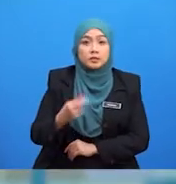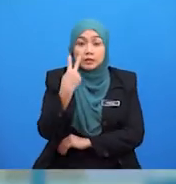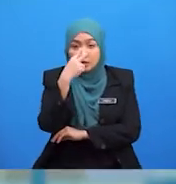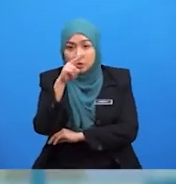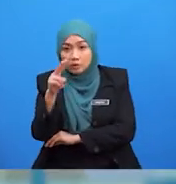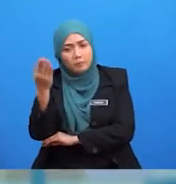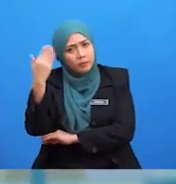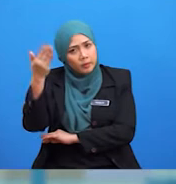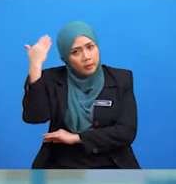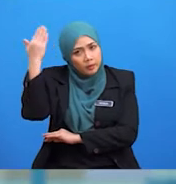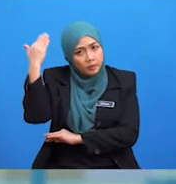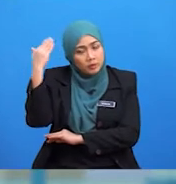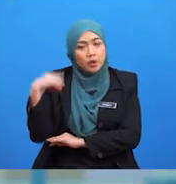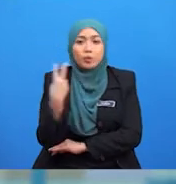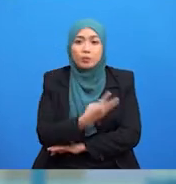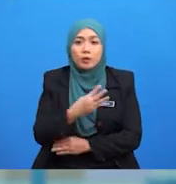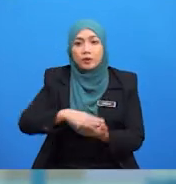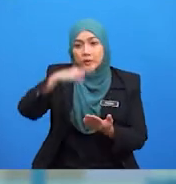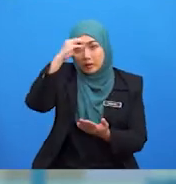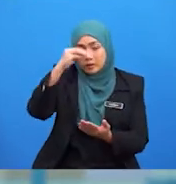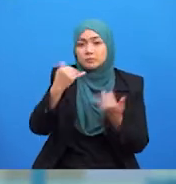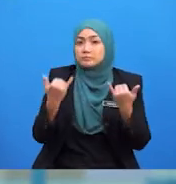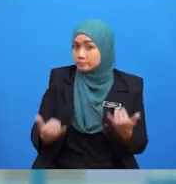Let's look back at what we have learned today.